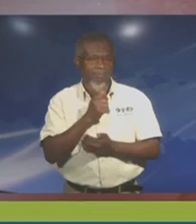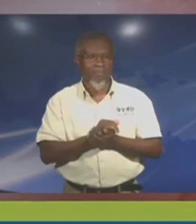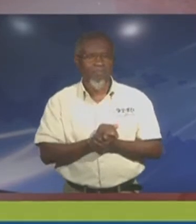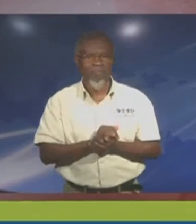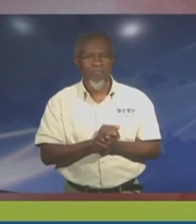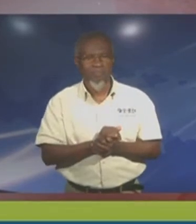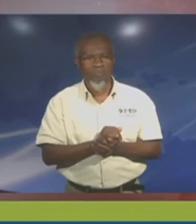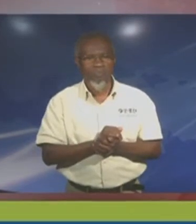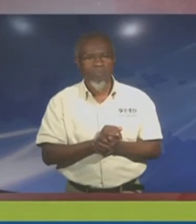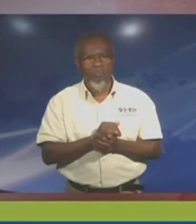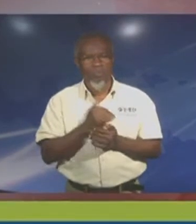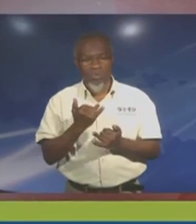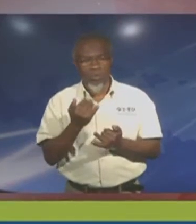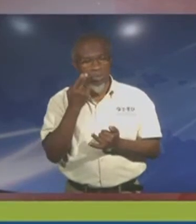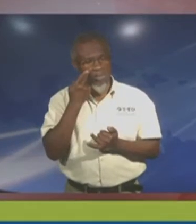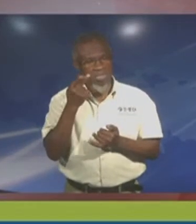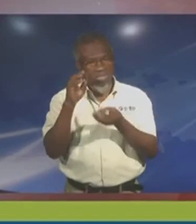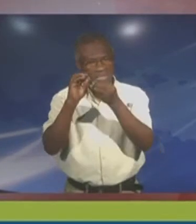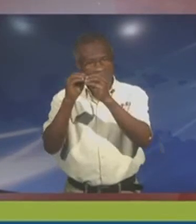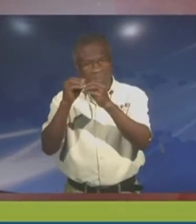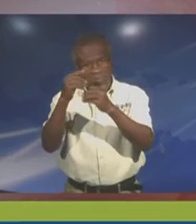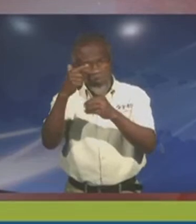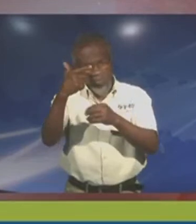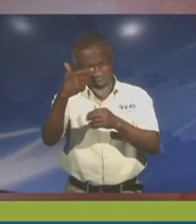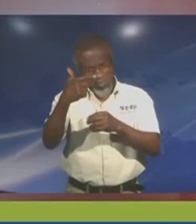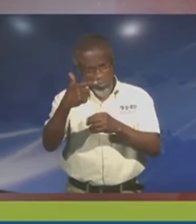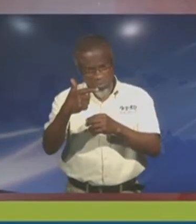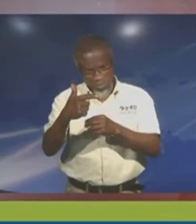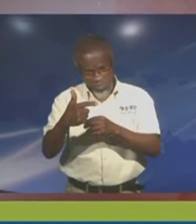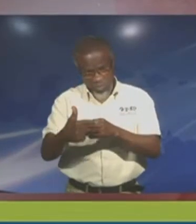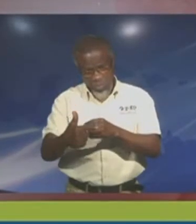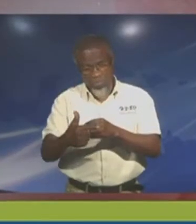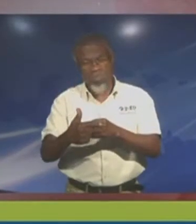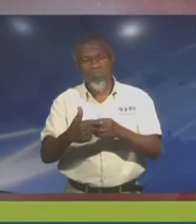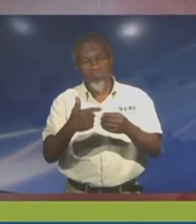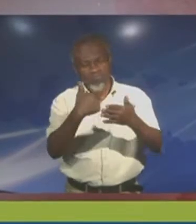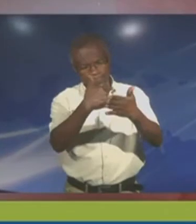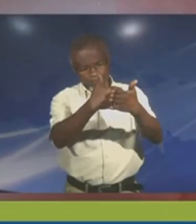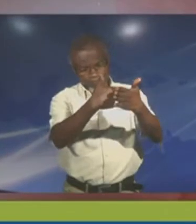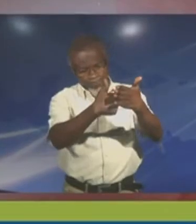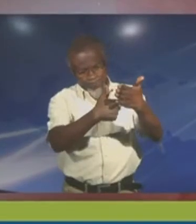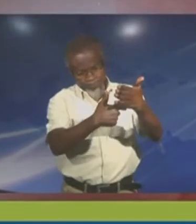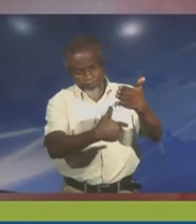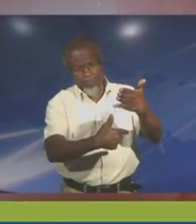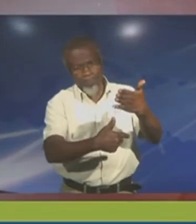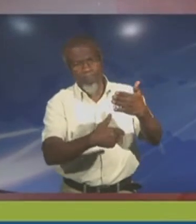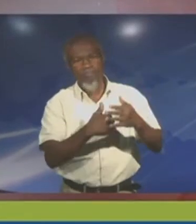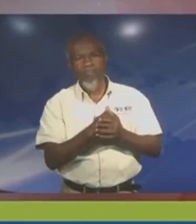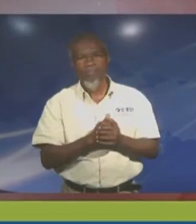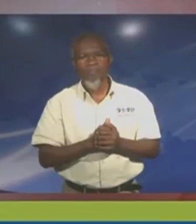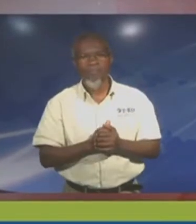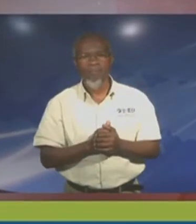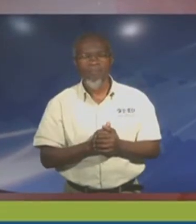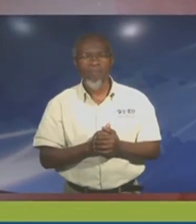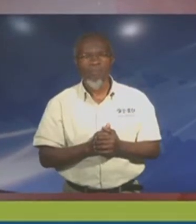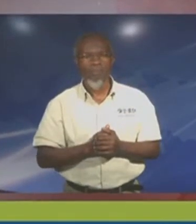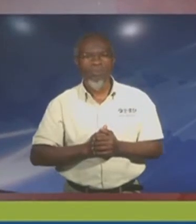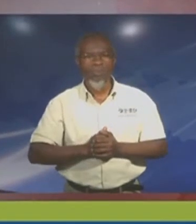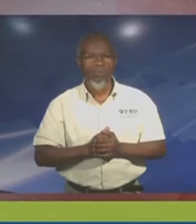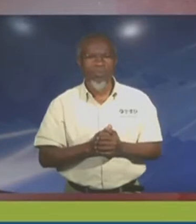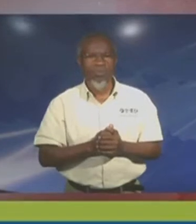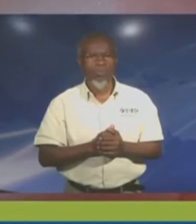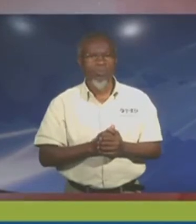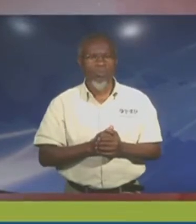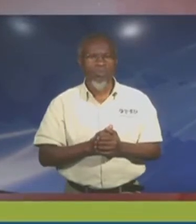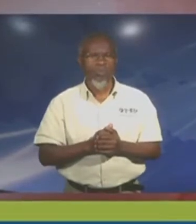see this same data now just tabulated. And we would see that while we were seeing somewhat of a downward trend in the last couple of weeks, we did